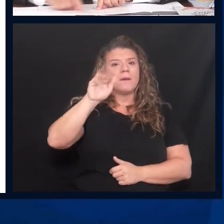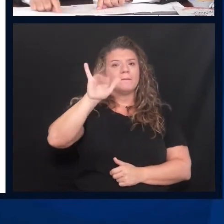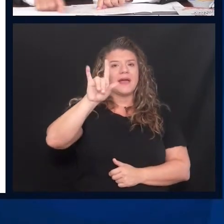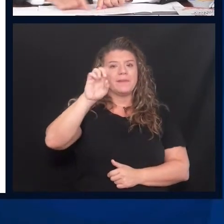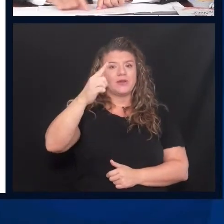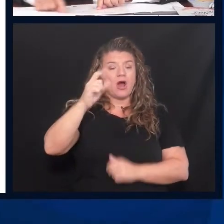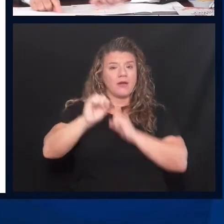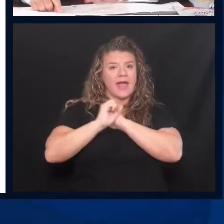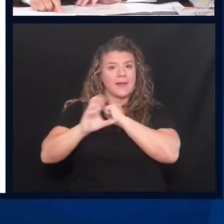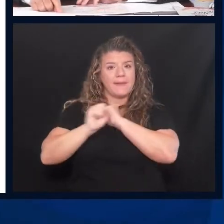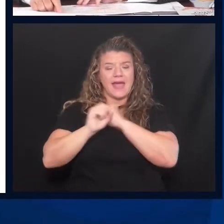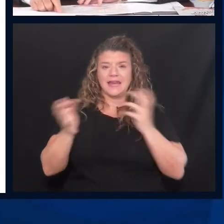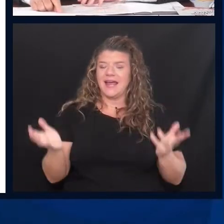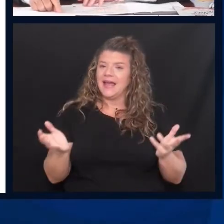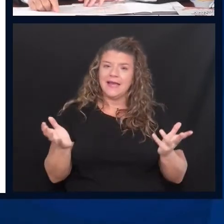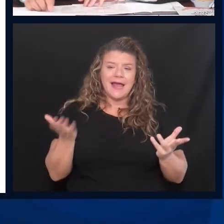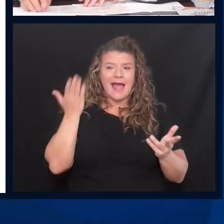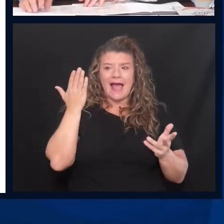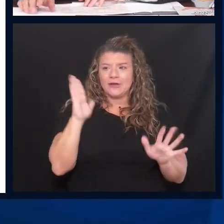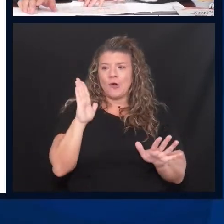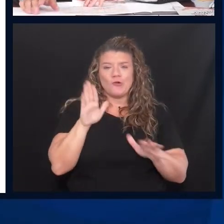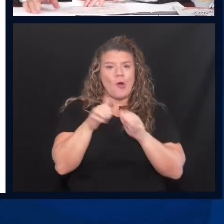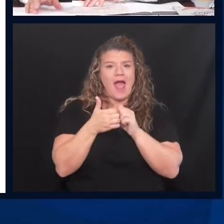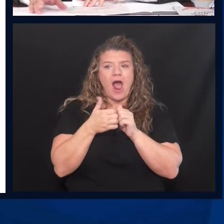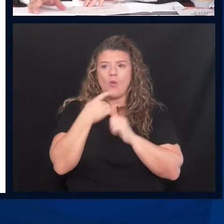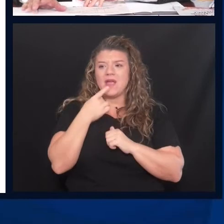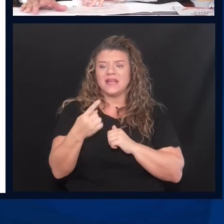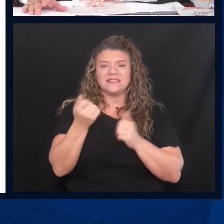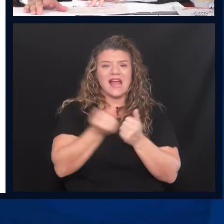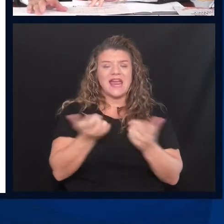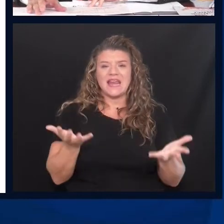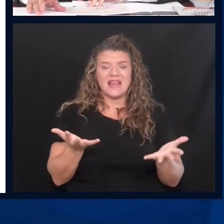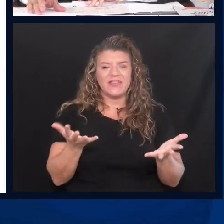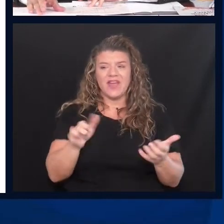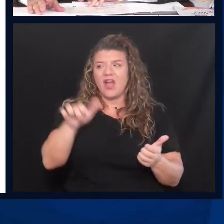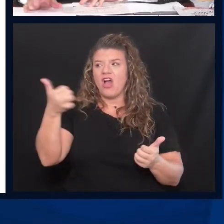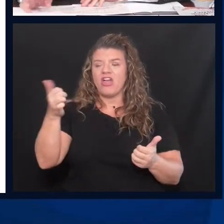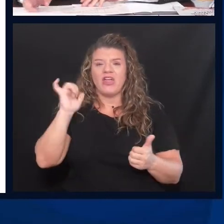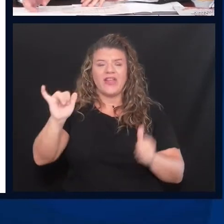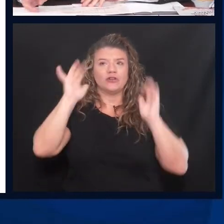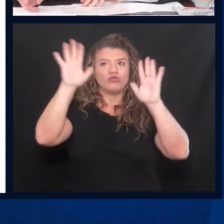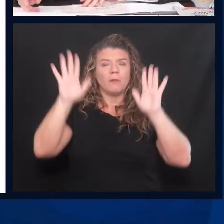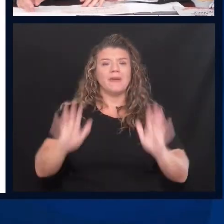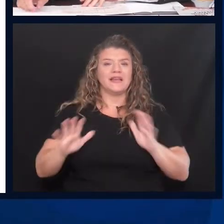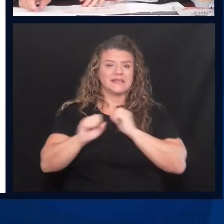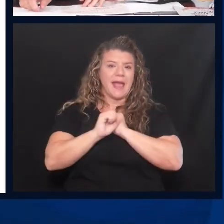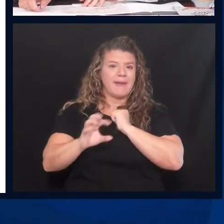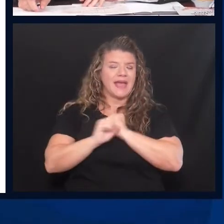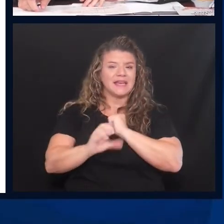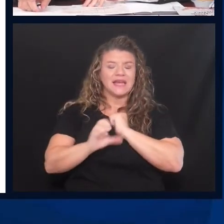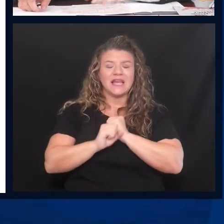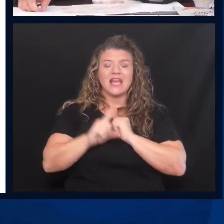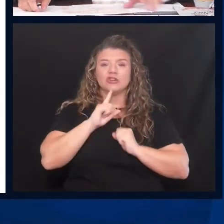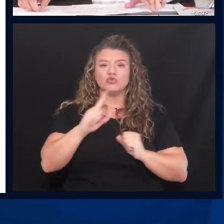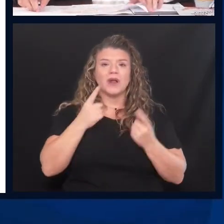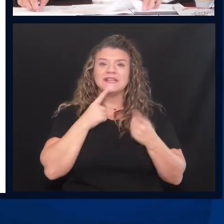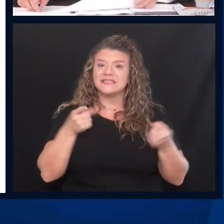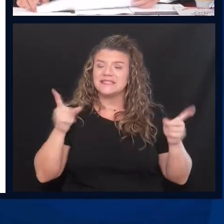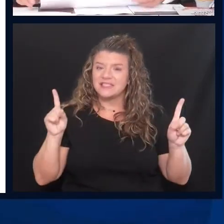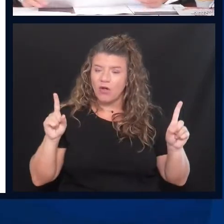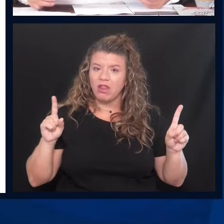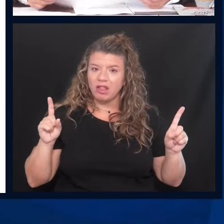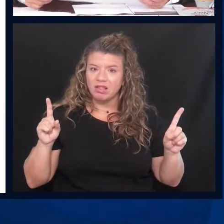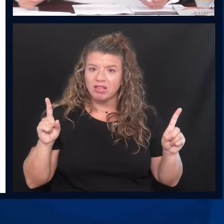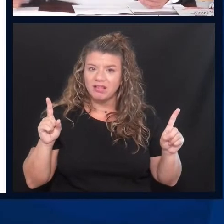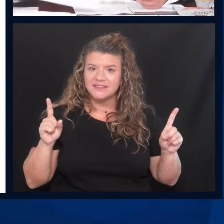I don't know how in the world we could say anything other than tremendous campaign, very, very, very successful.